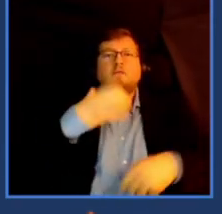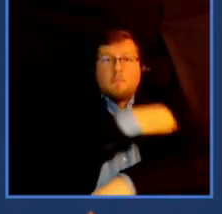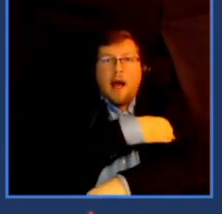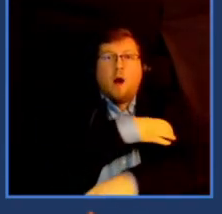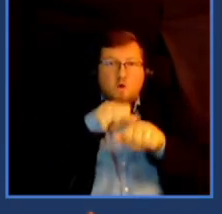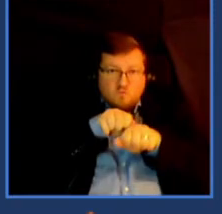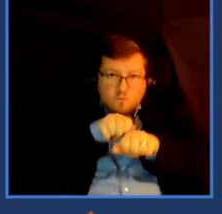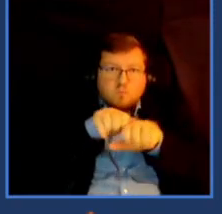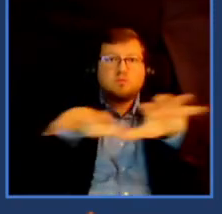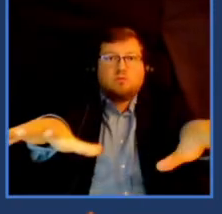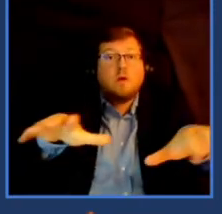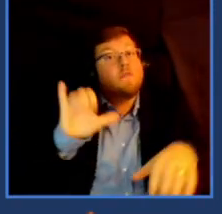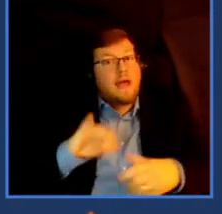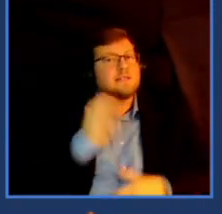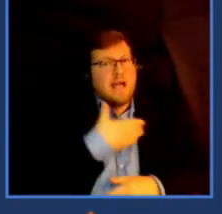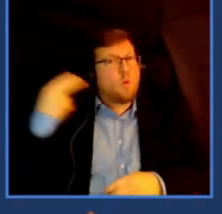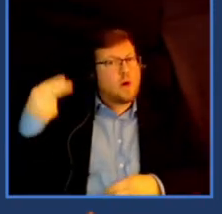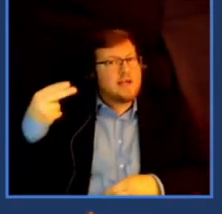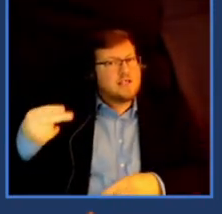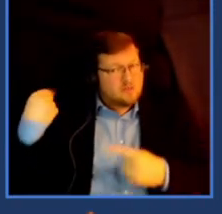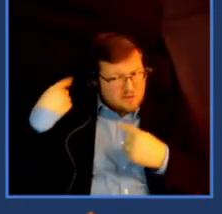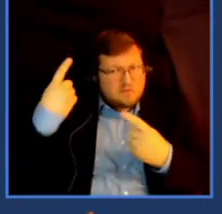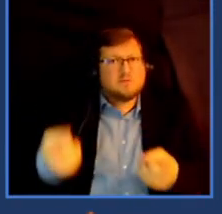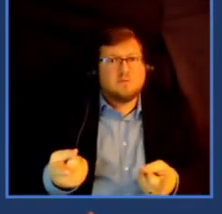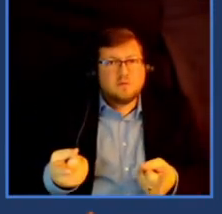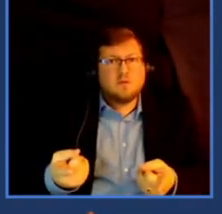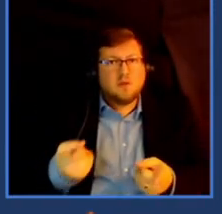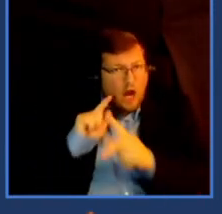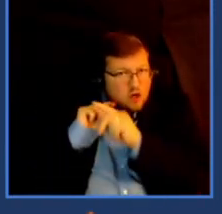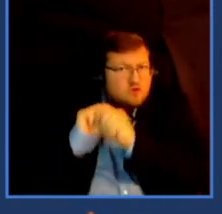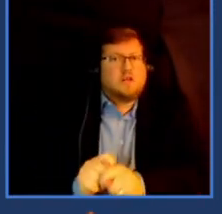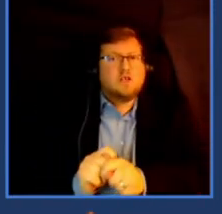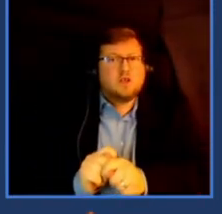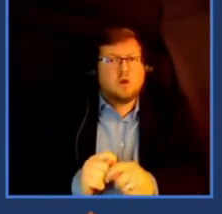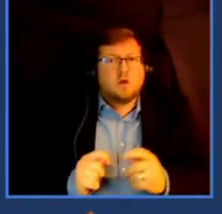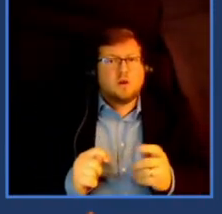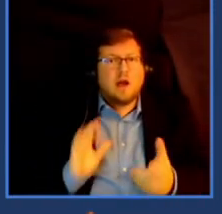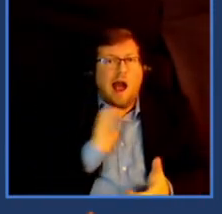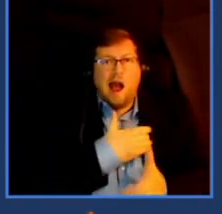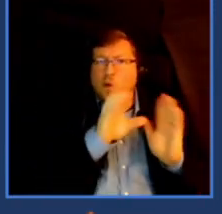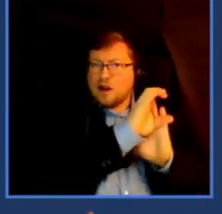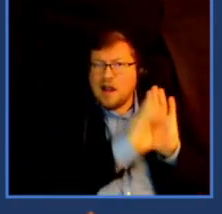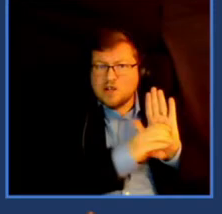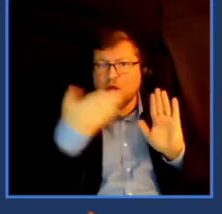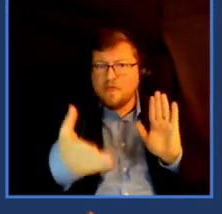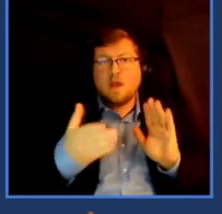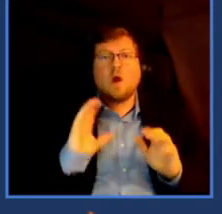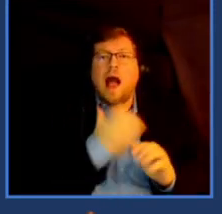That's our history. That's our law. That's our tradition. That's our constitution. That's our democracy.